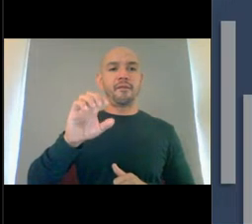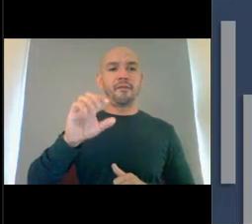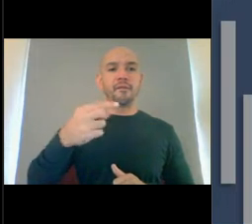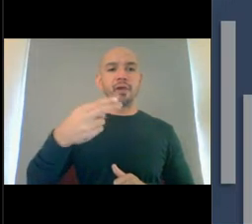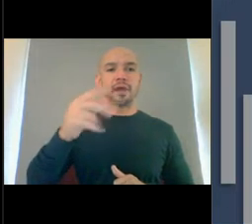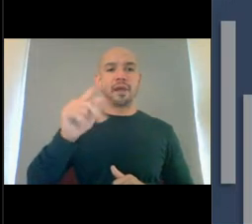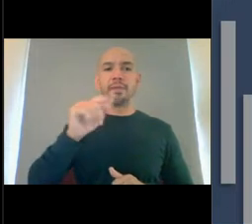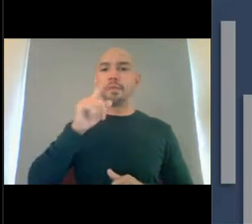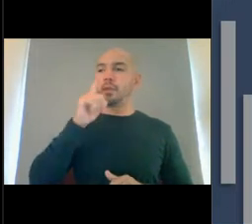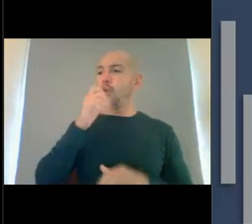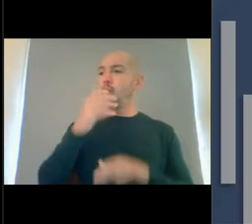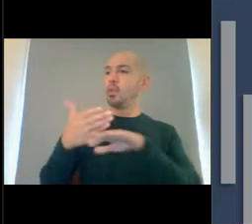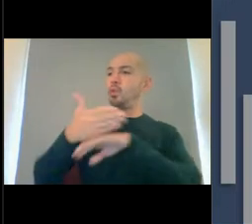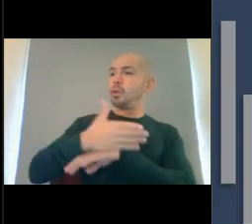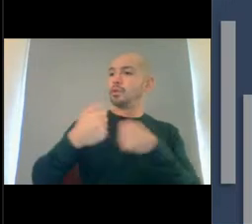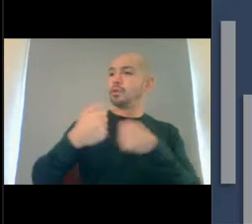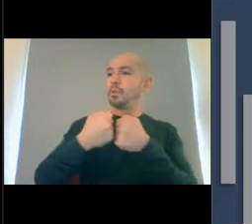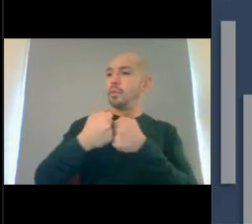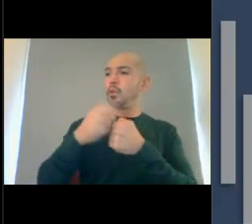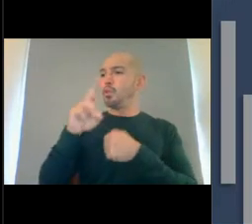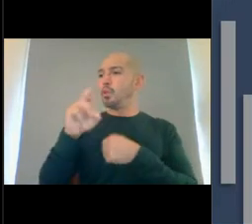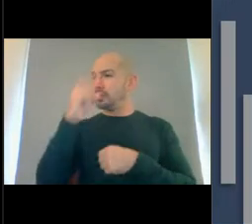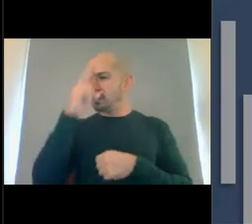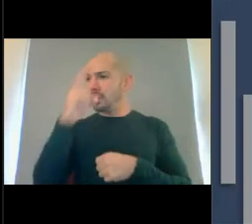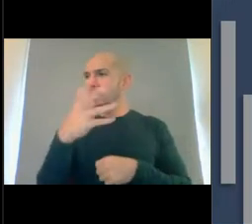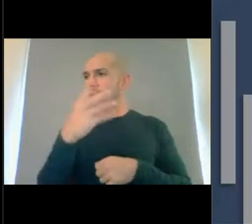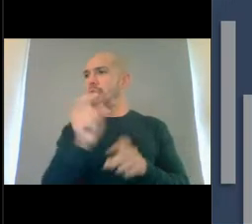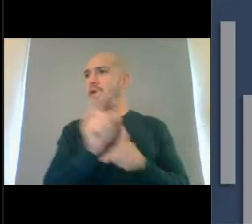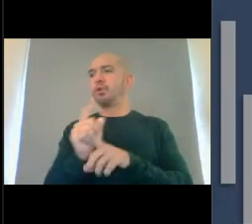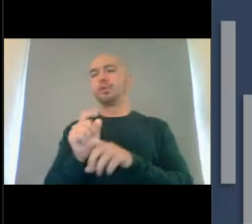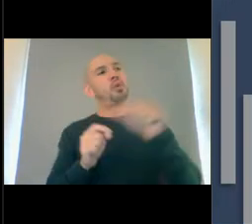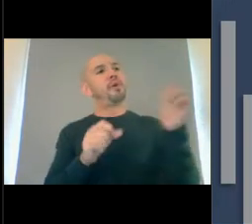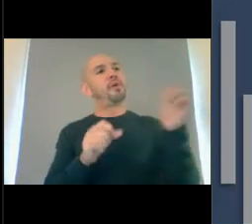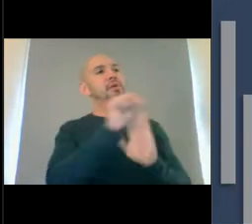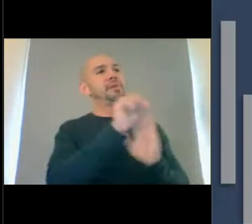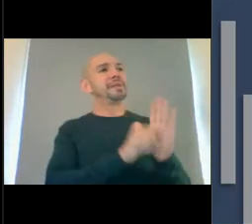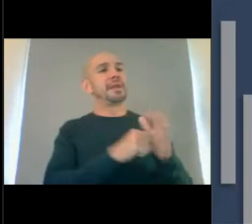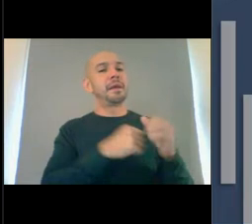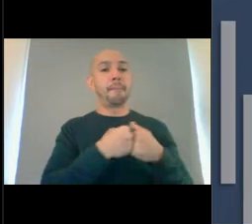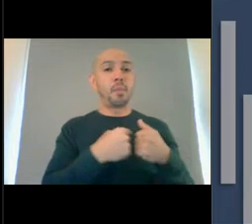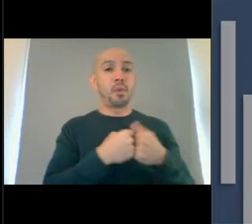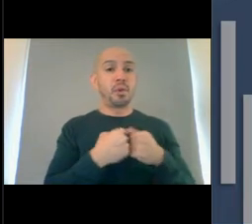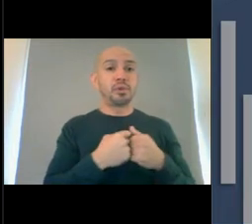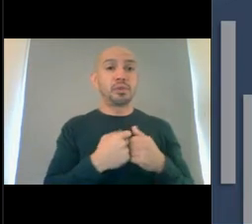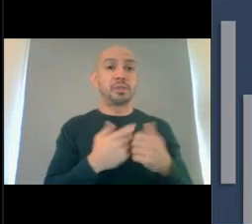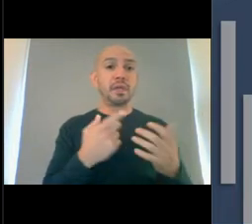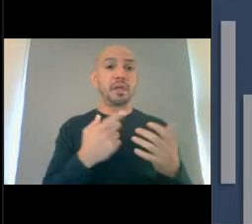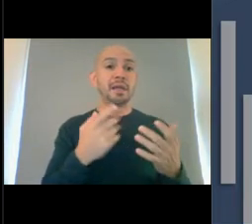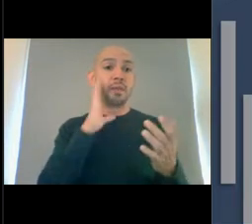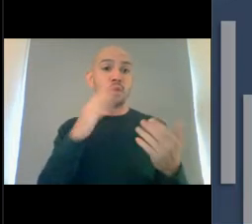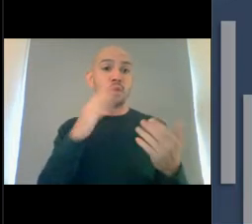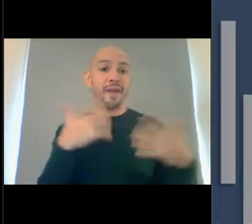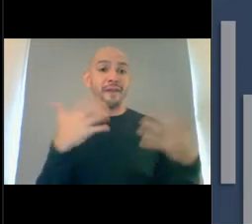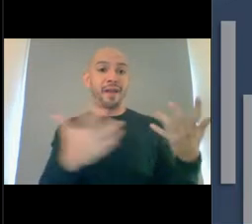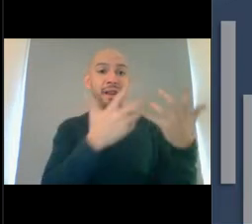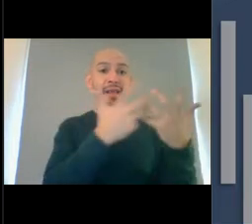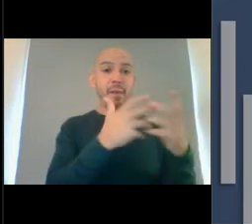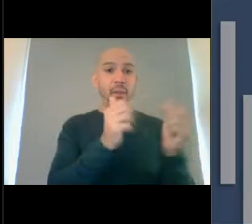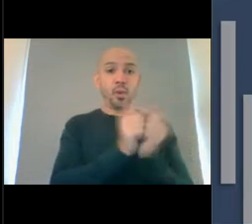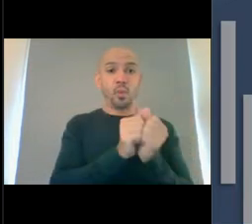in the u.s mexico border but also with the other states you know what is there going to be alignment with with with